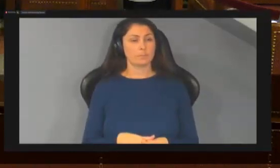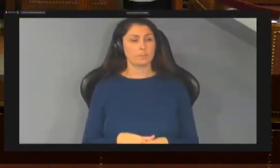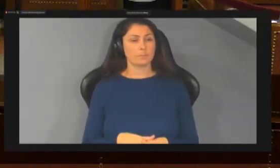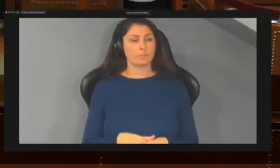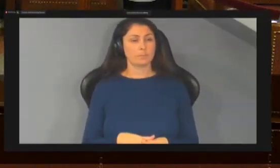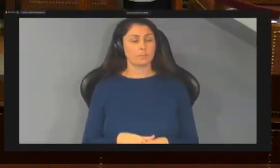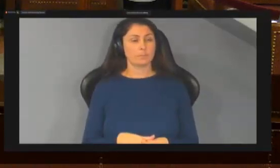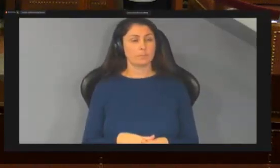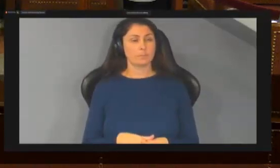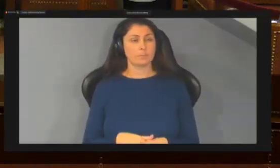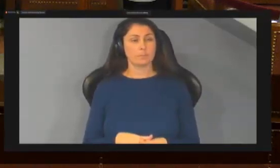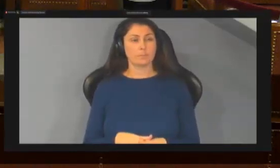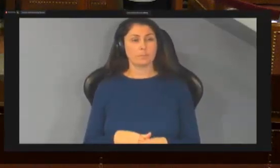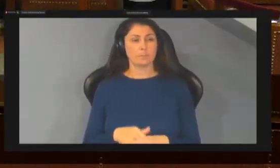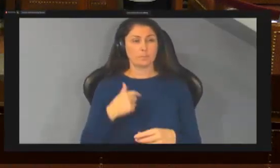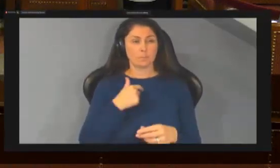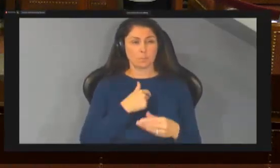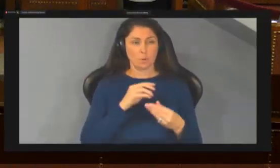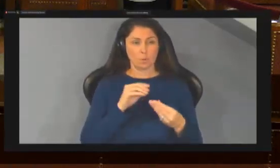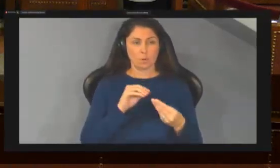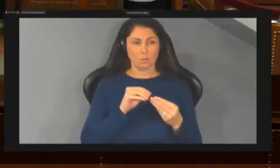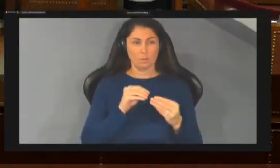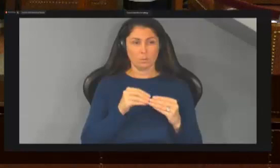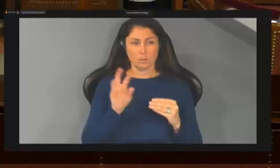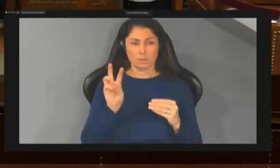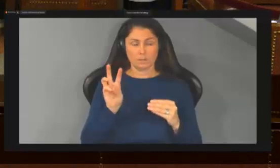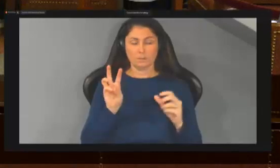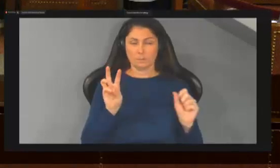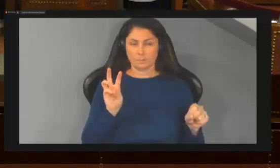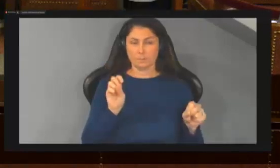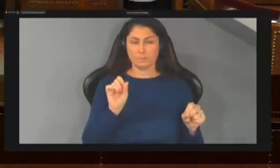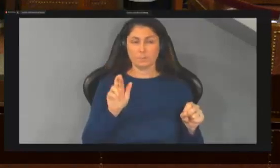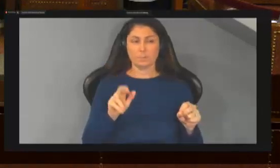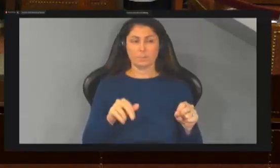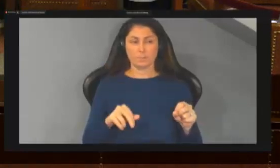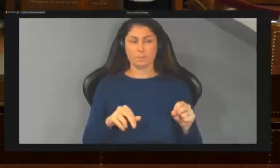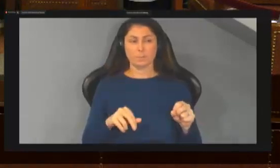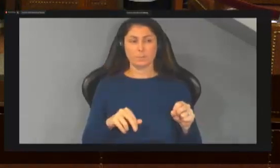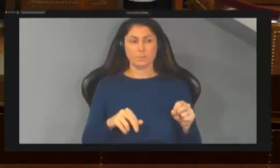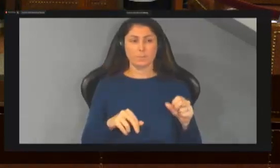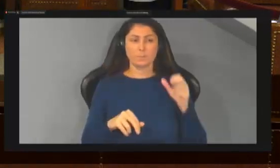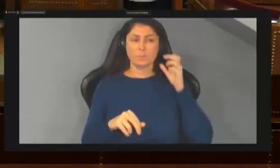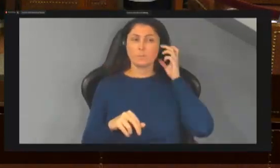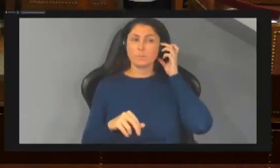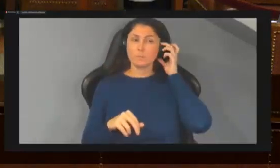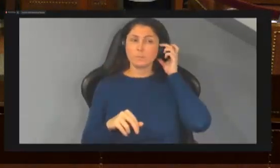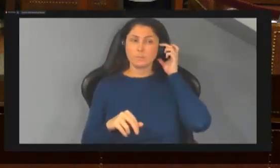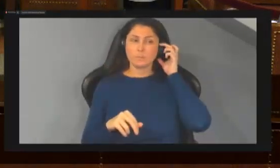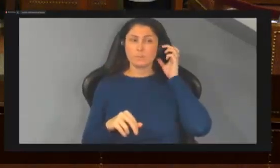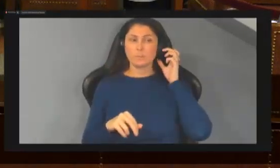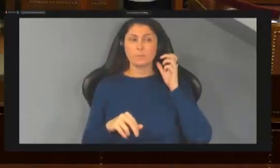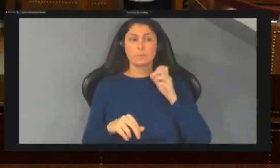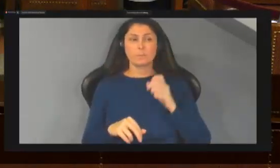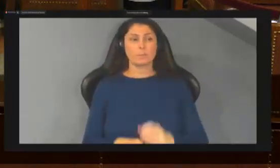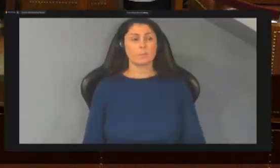So we're on number six, right? Yes, sir. I just want to make sure I know where I am. One thing the council, I'm sorry.